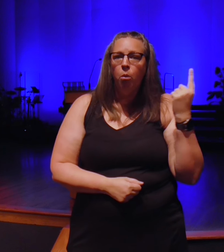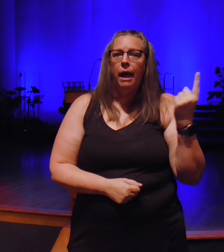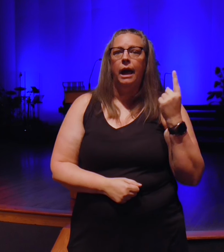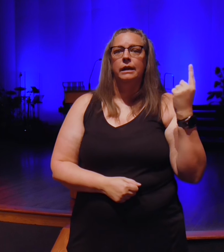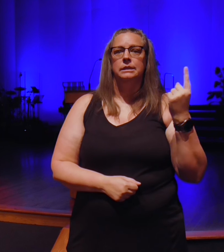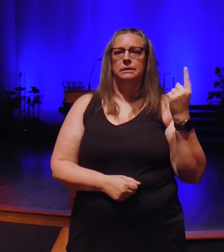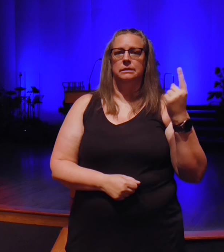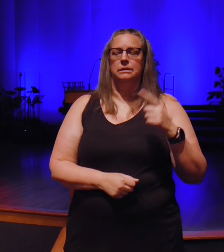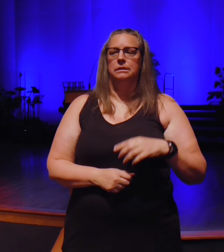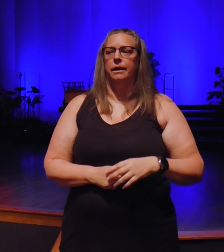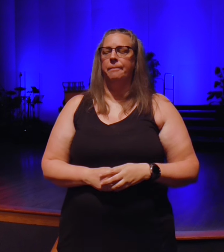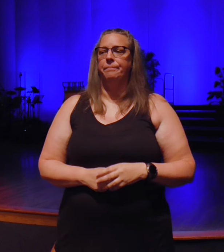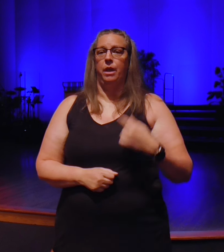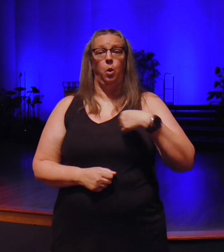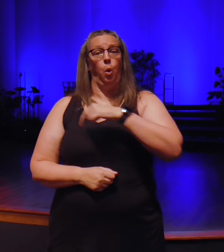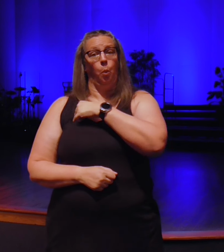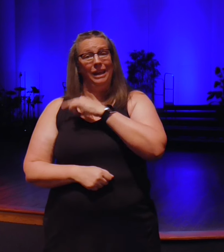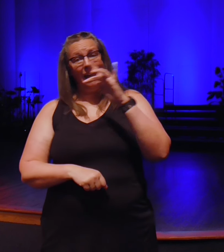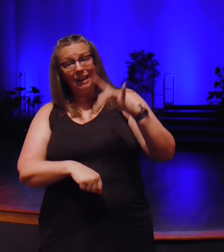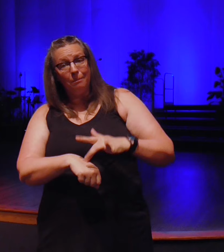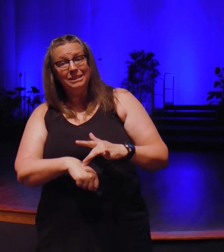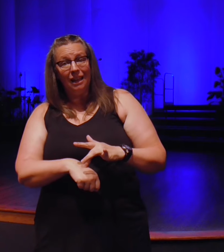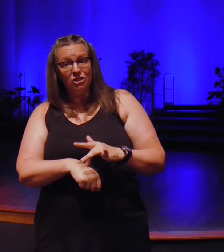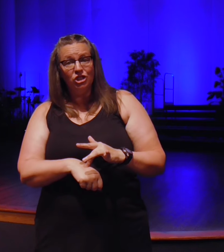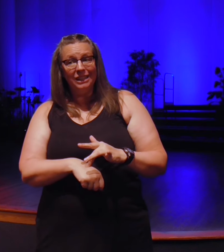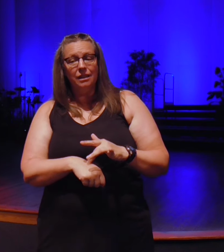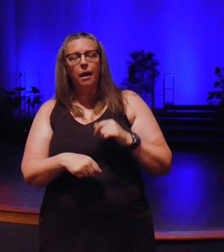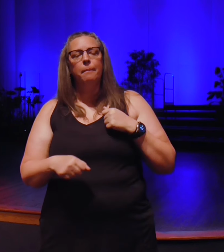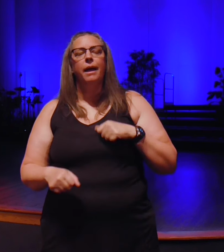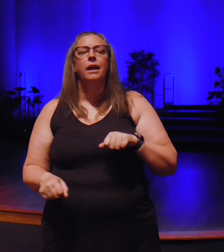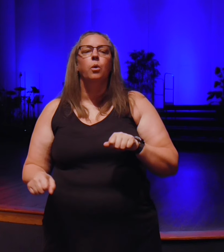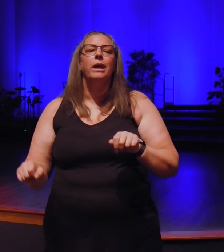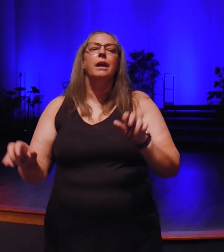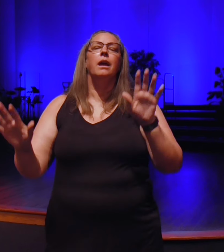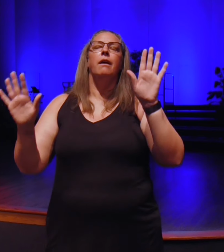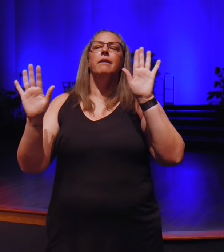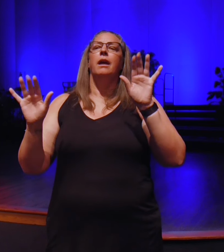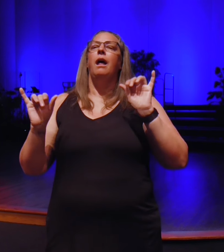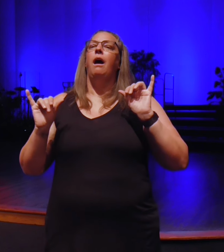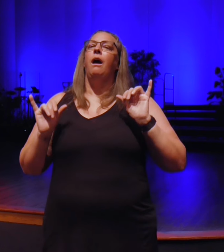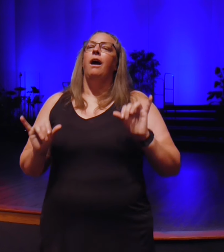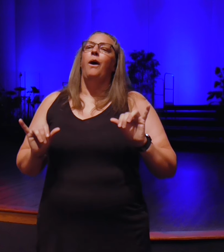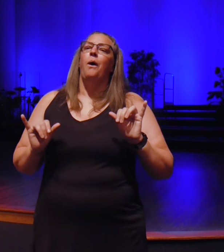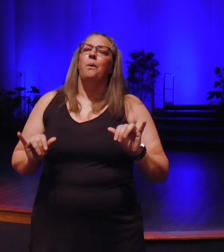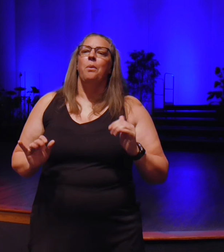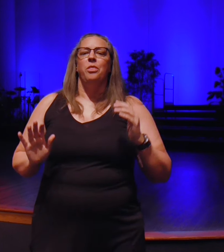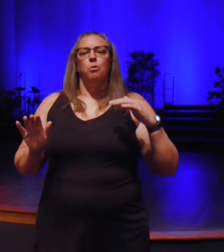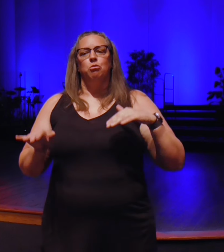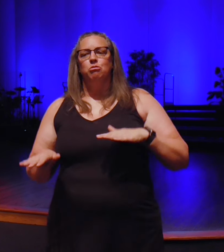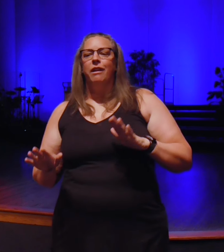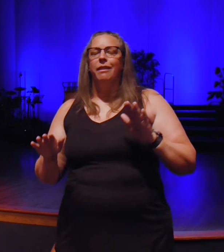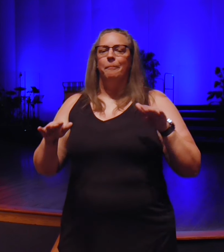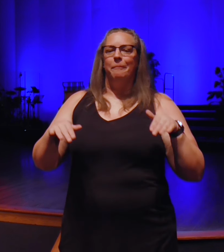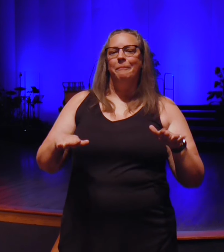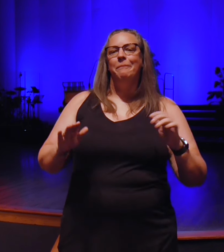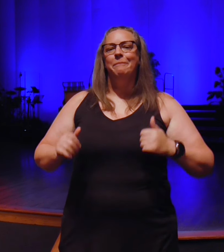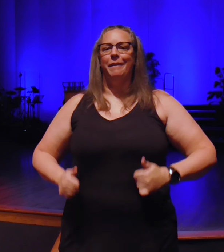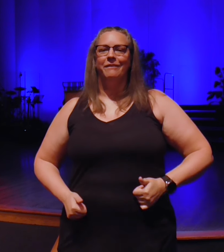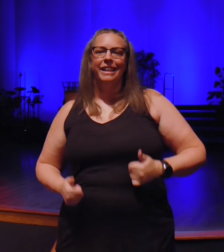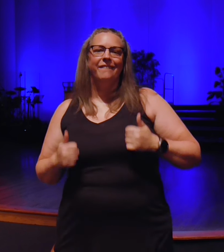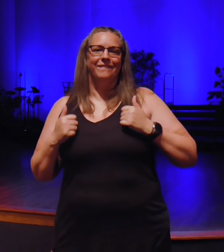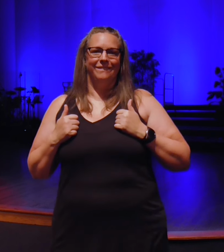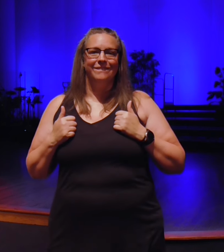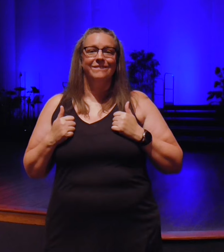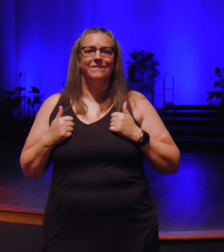We get in touch with it by giving in to these rhythms of life. But it's challenging